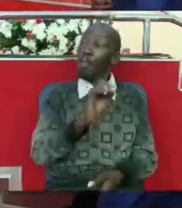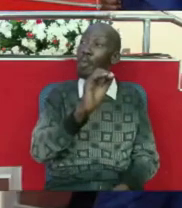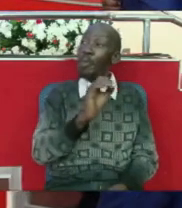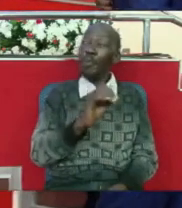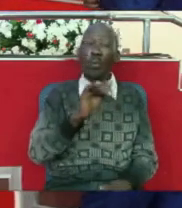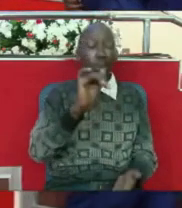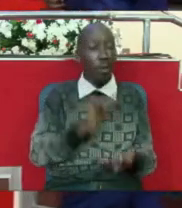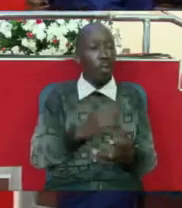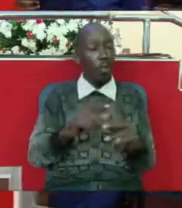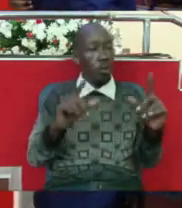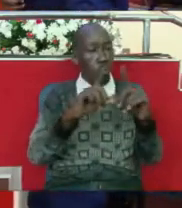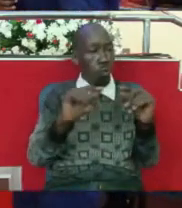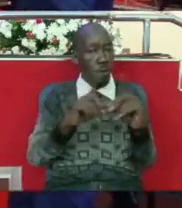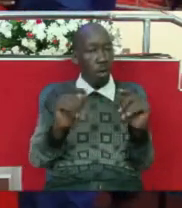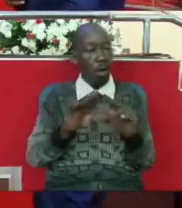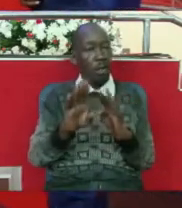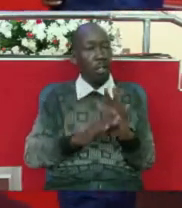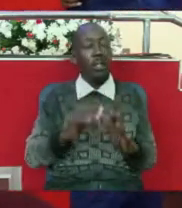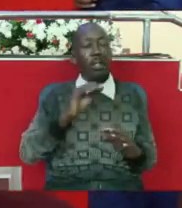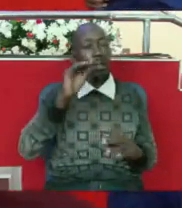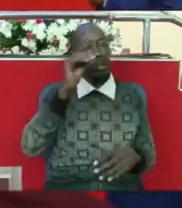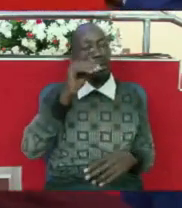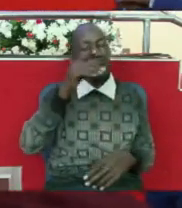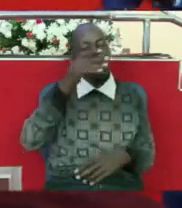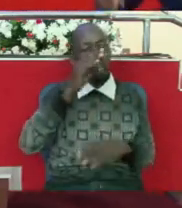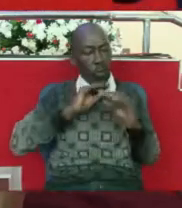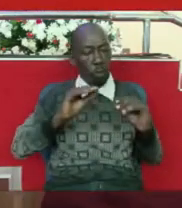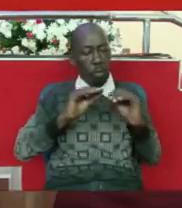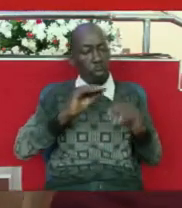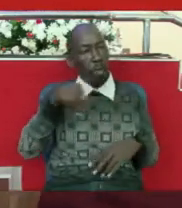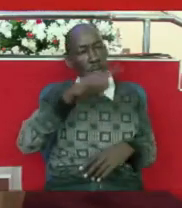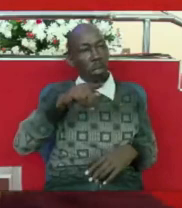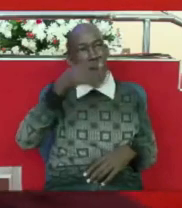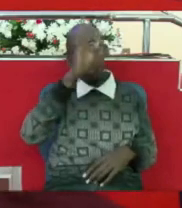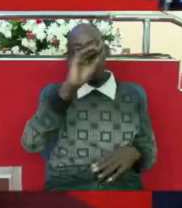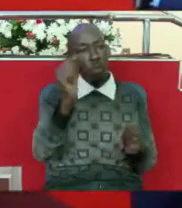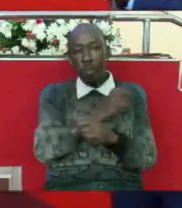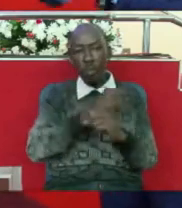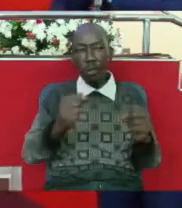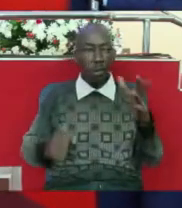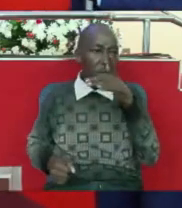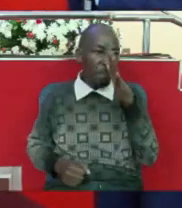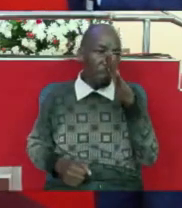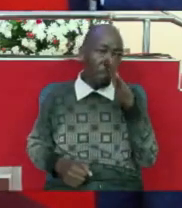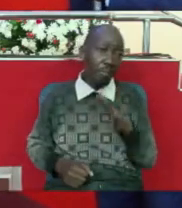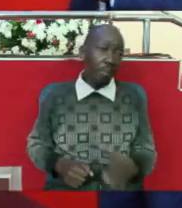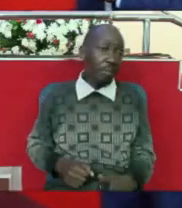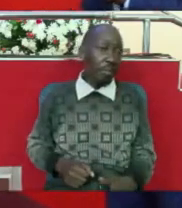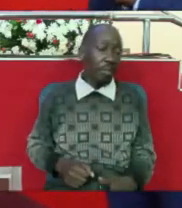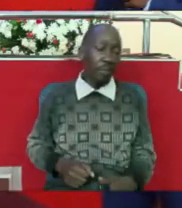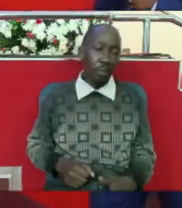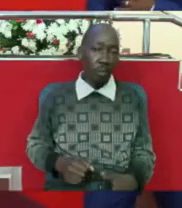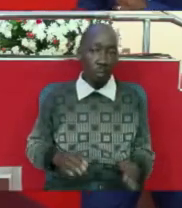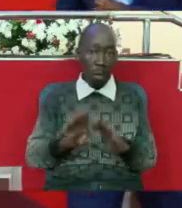that the scripture teaches us that God cannot lie? Biblia inatufunza kwamba Mungu hawezi danganya. Do you